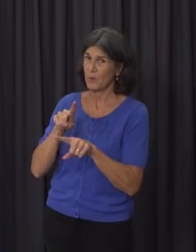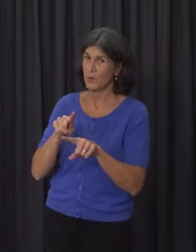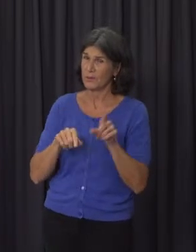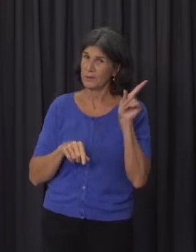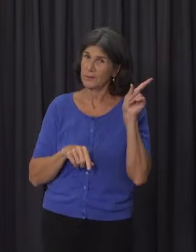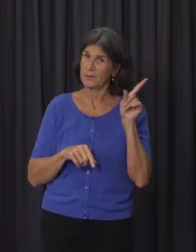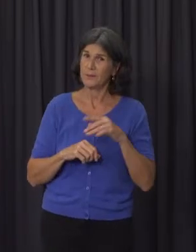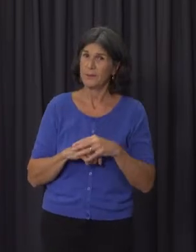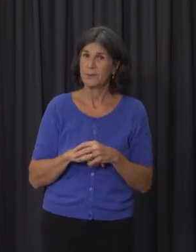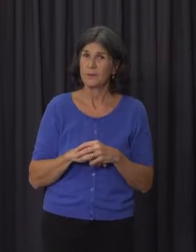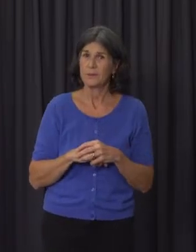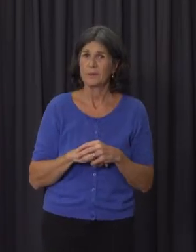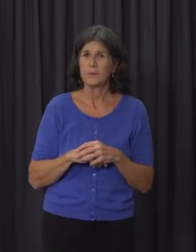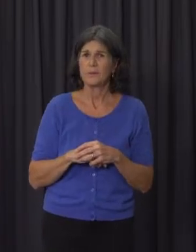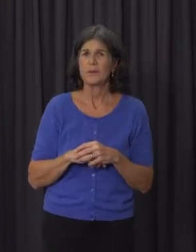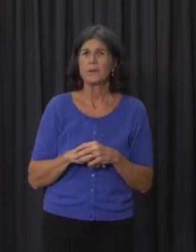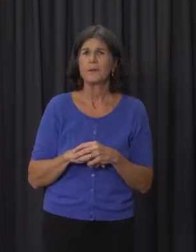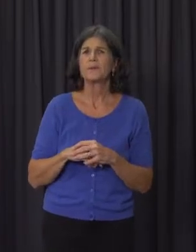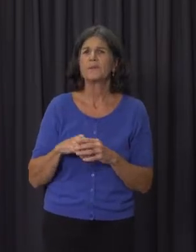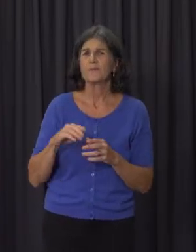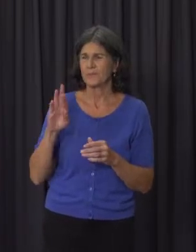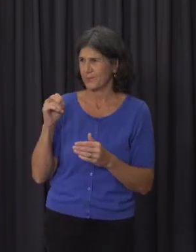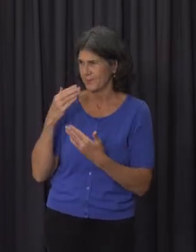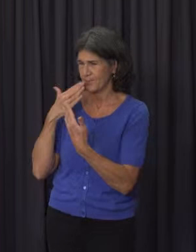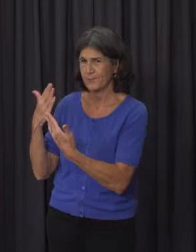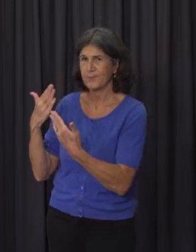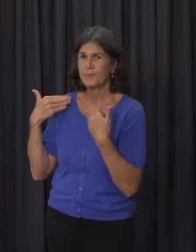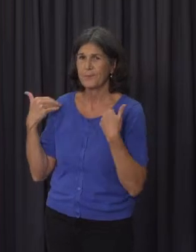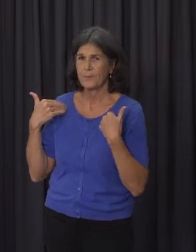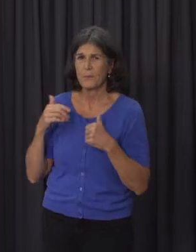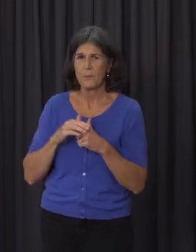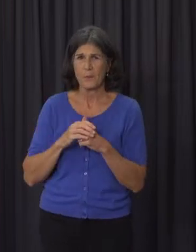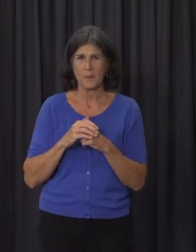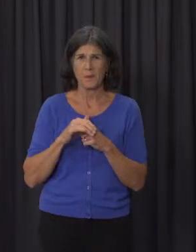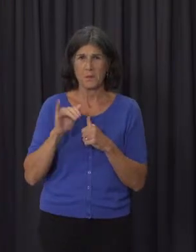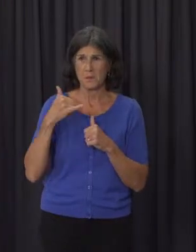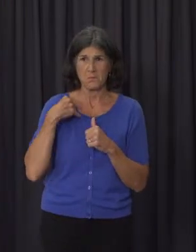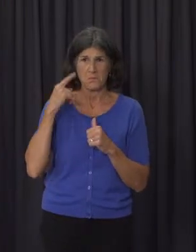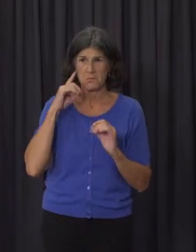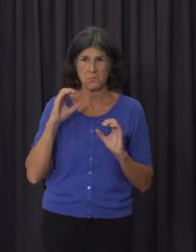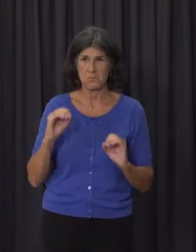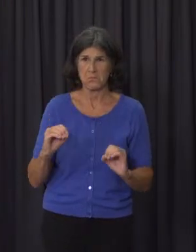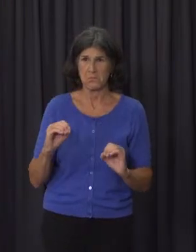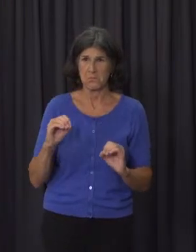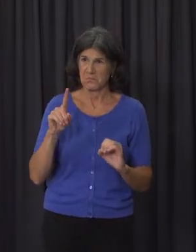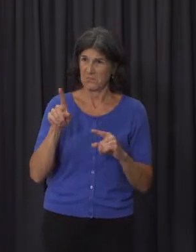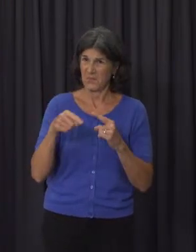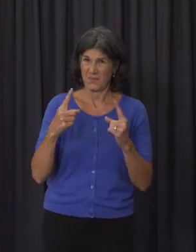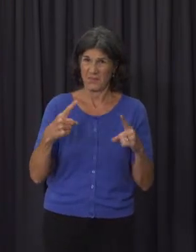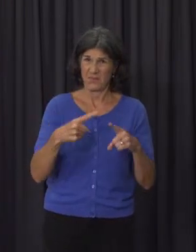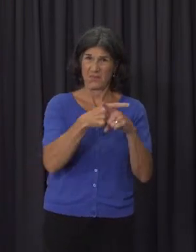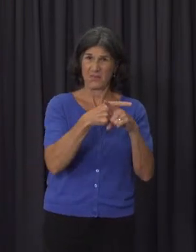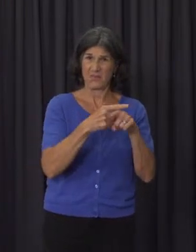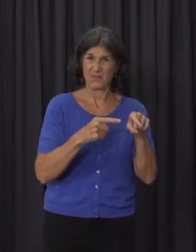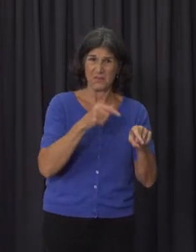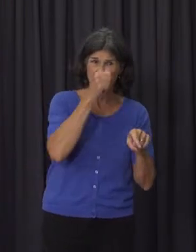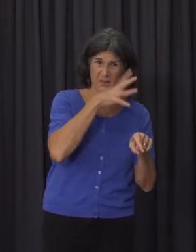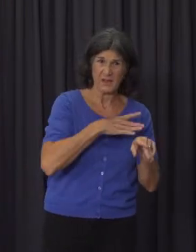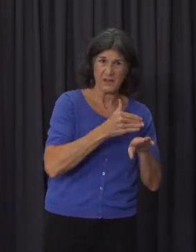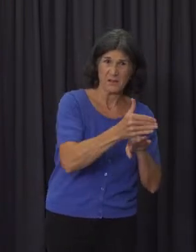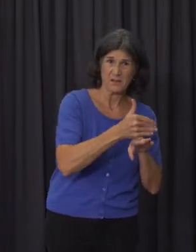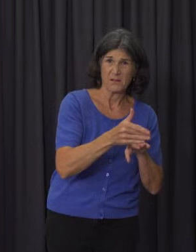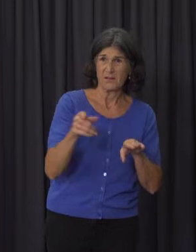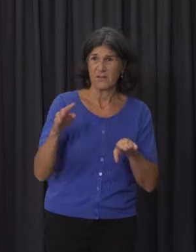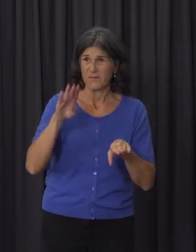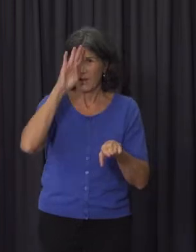Thank you, Minister. We've not heard about specific of an incident such as this. We encourage citizens, though, looking to